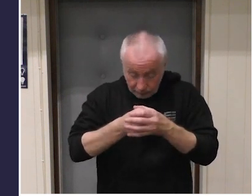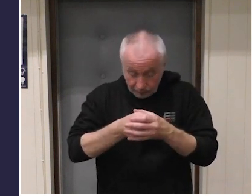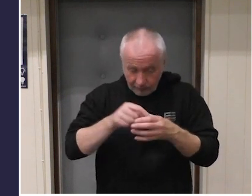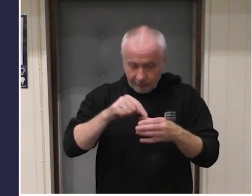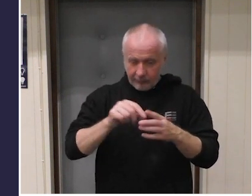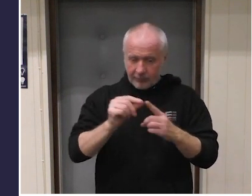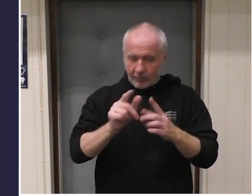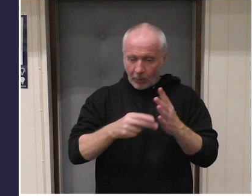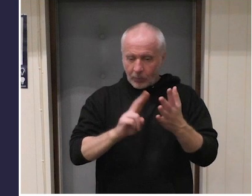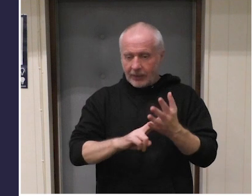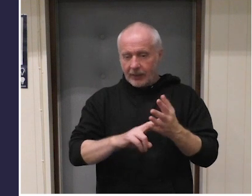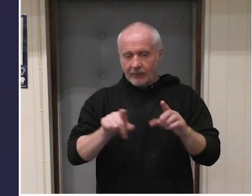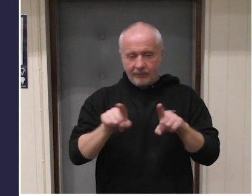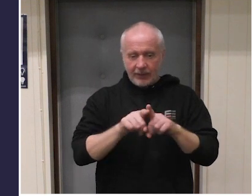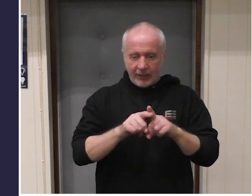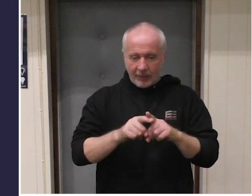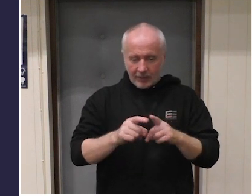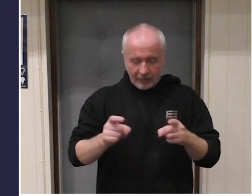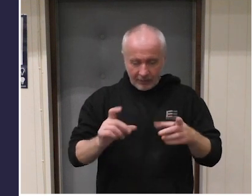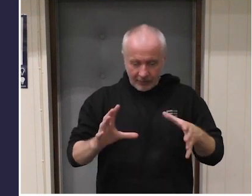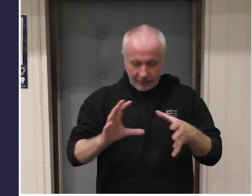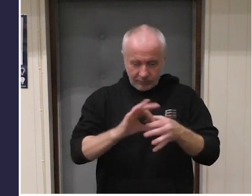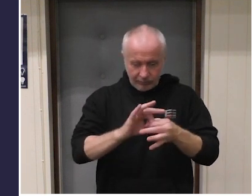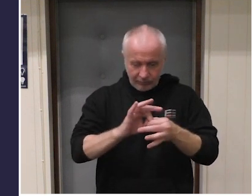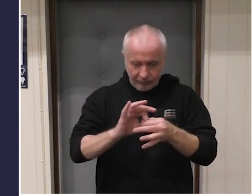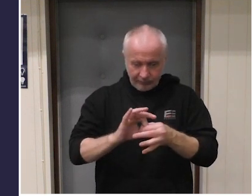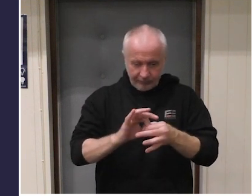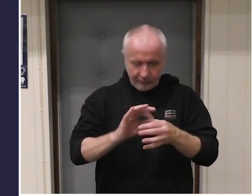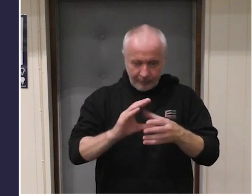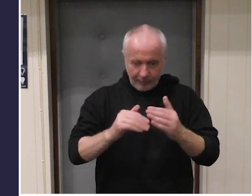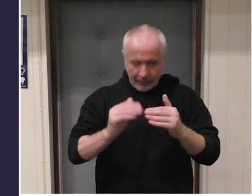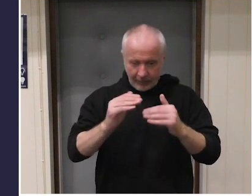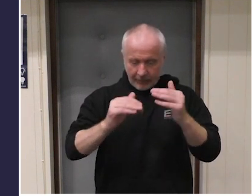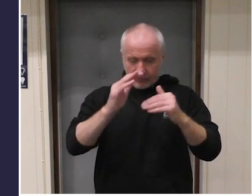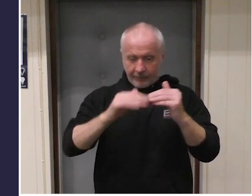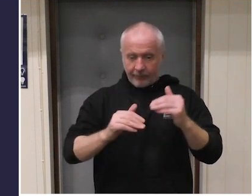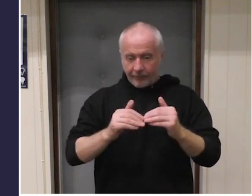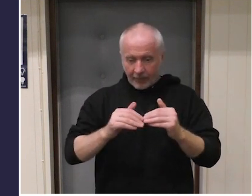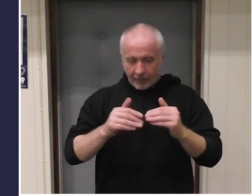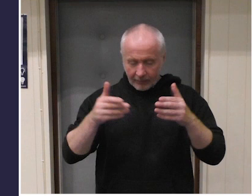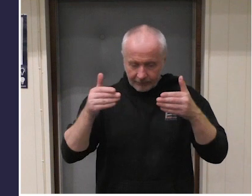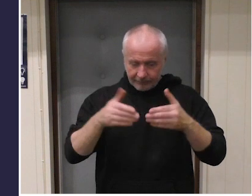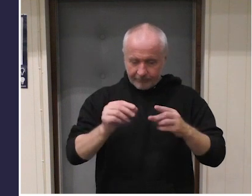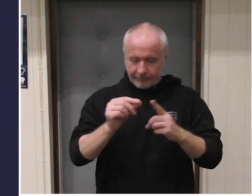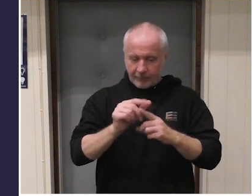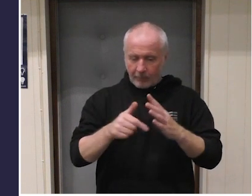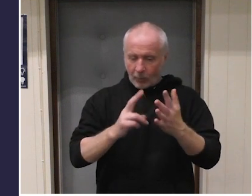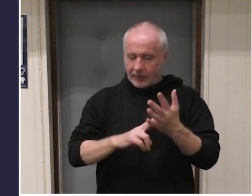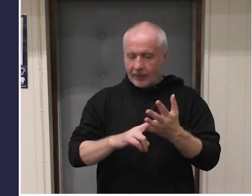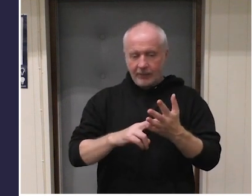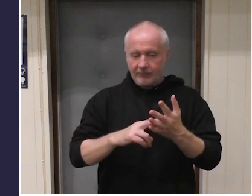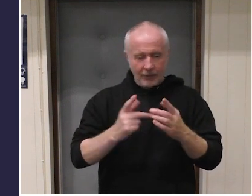and form scaffolds and things like that. If we look at this protein, it's constantly